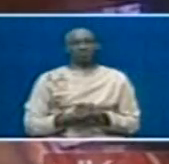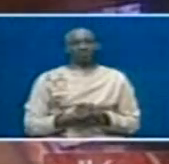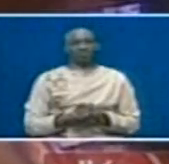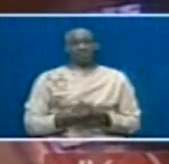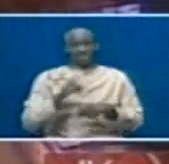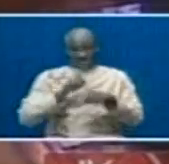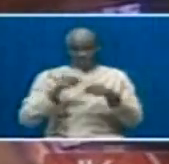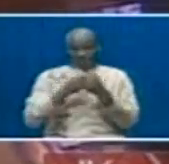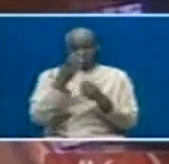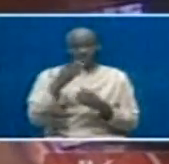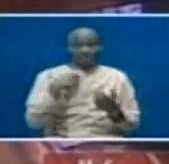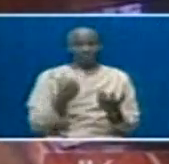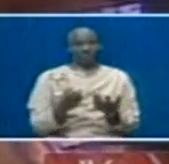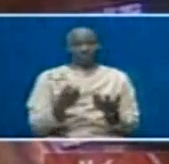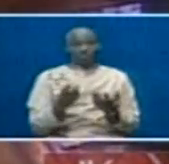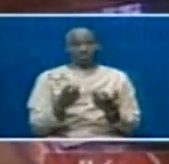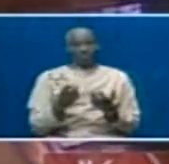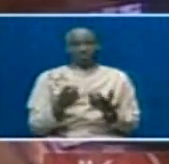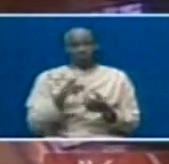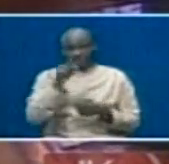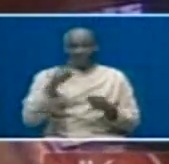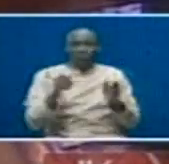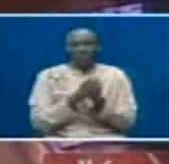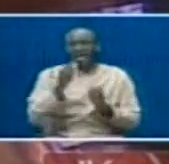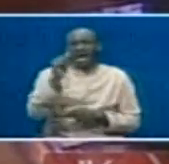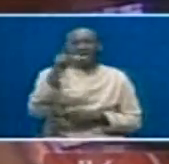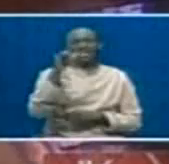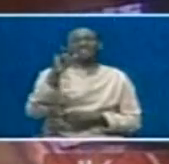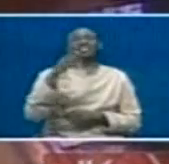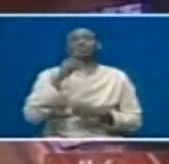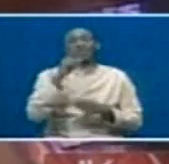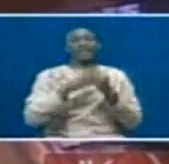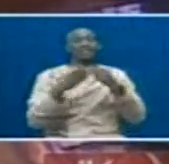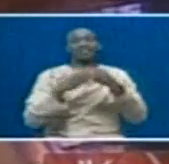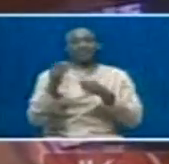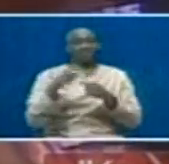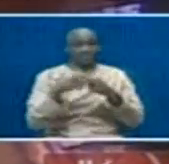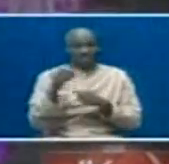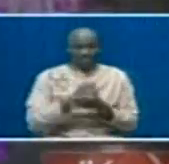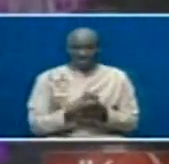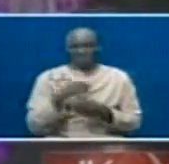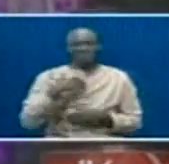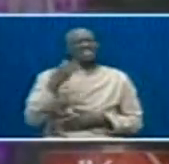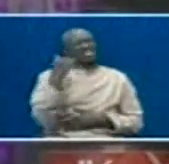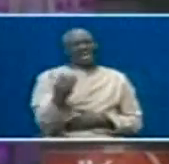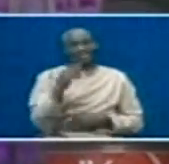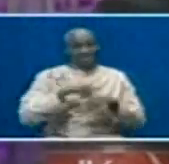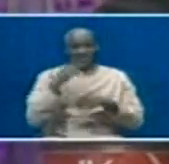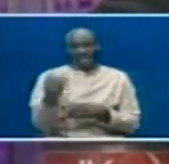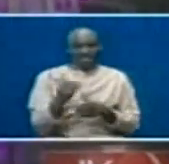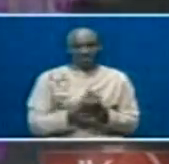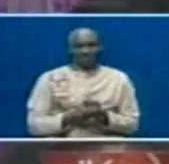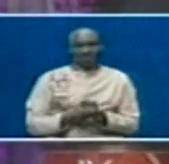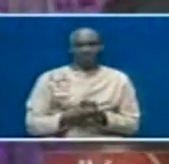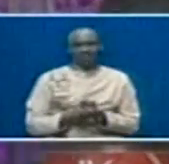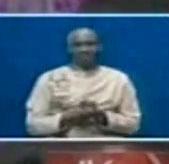circa 1960. You and Professor Ali Mazrui. That's a great photo, by the way. Great photo. Well, I was a young guy then. You can tell from